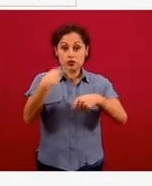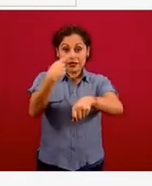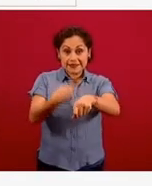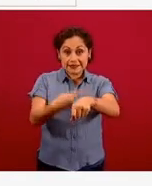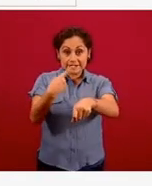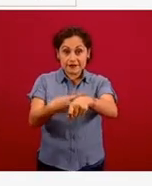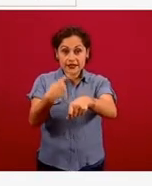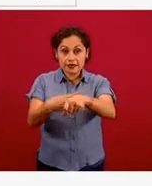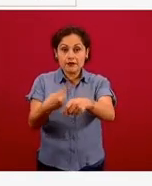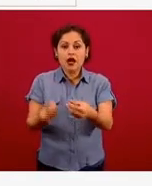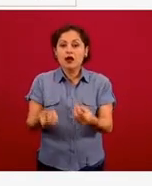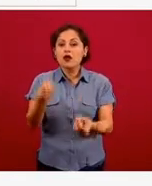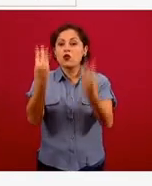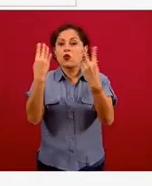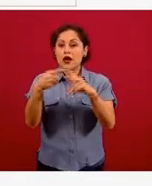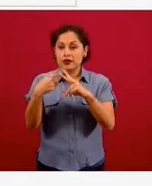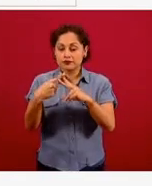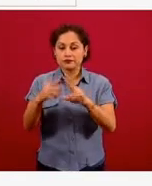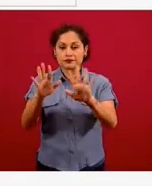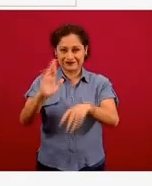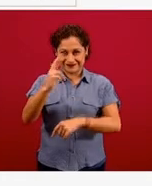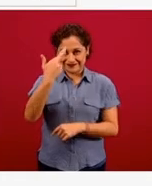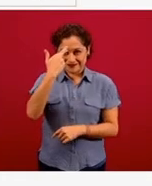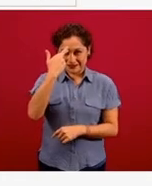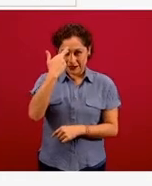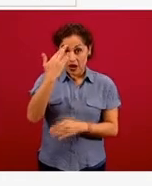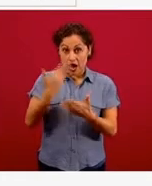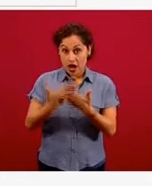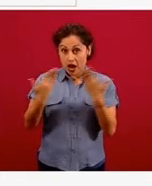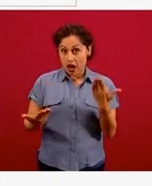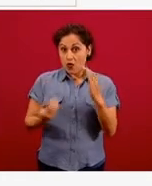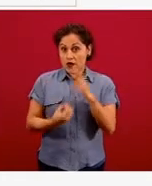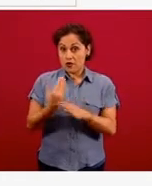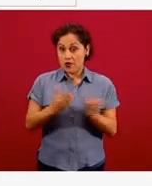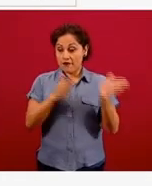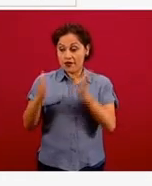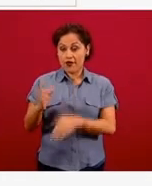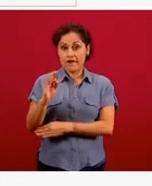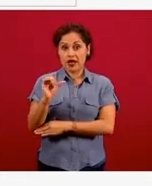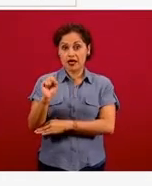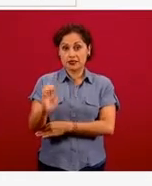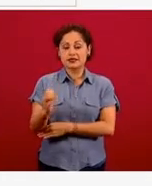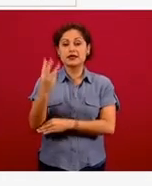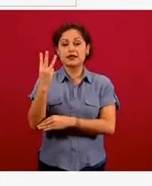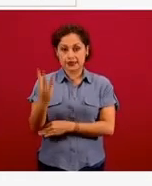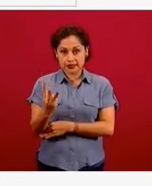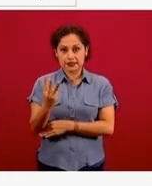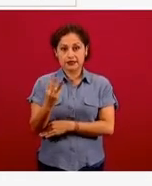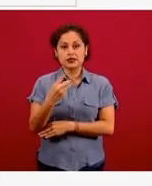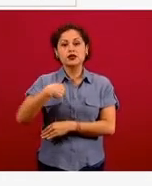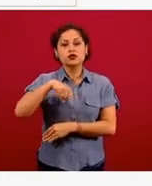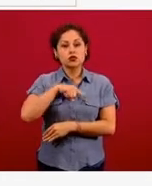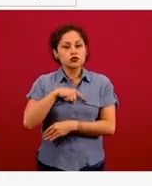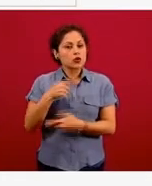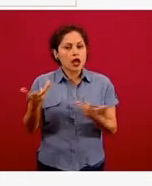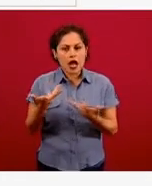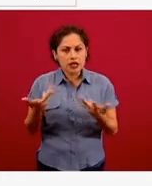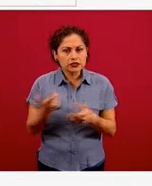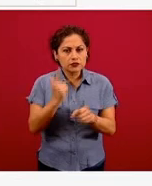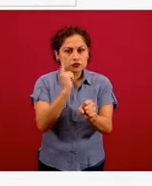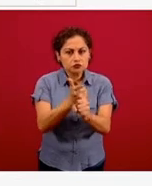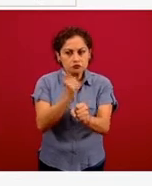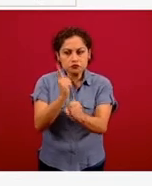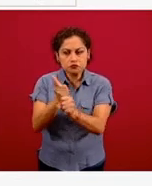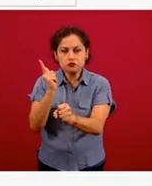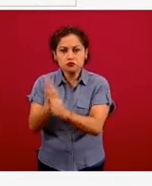el contribution enfoque que tenemos ahora a partir de la in fase 3 as es los casos measured in nuevos, new la cases. actividad What we're de looking la at epidemia are